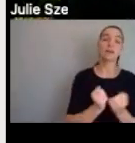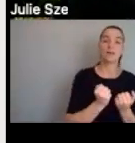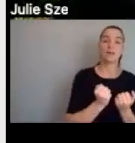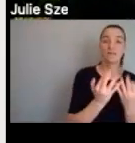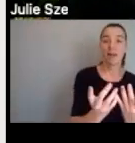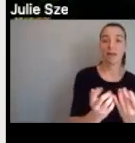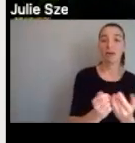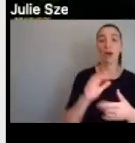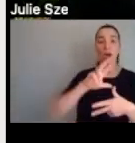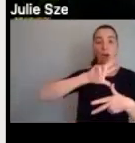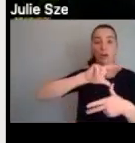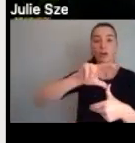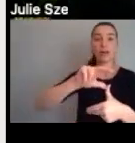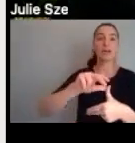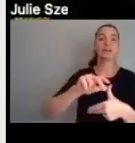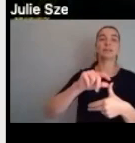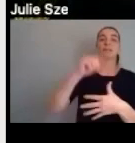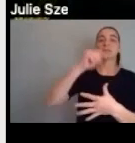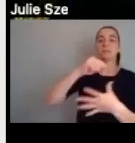order is crumbling.